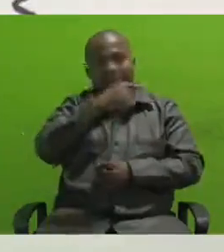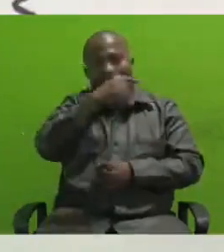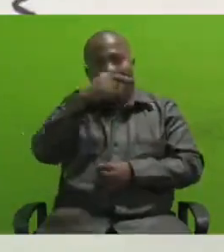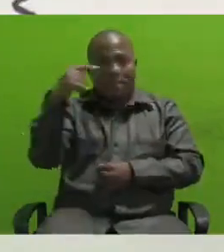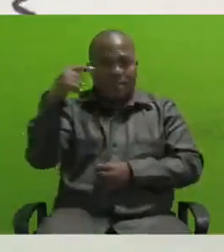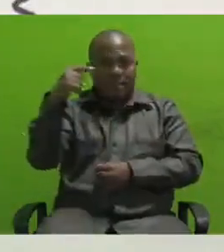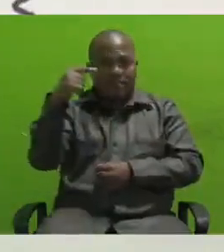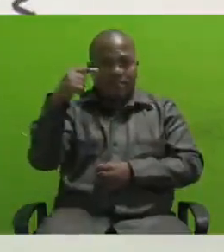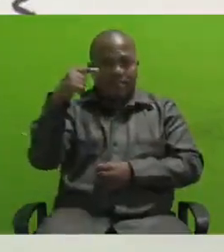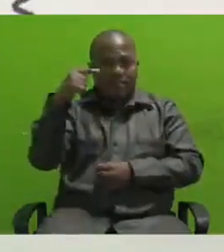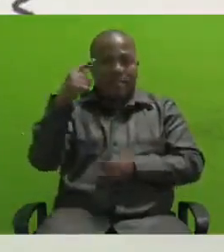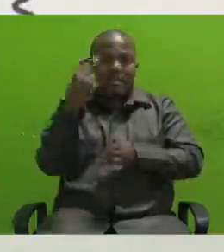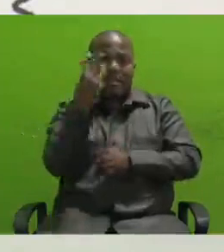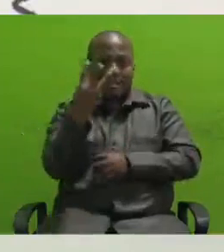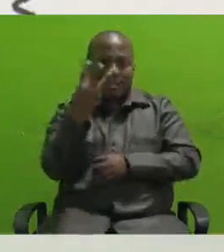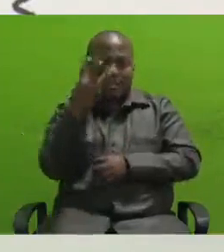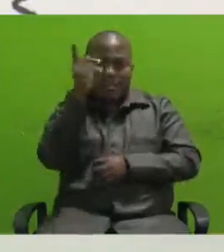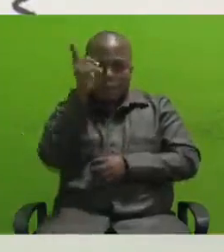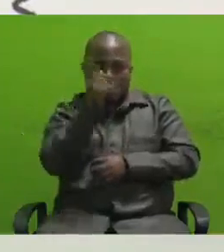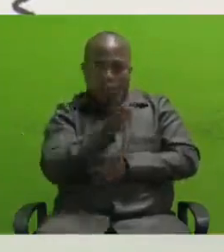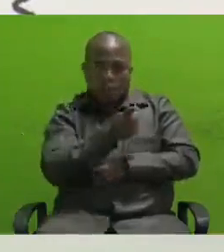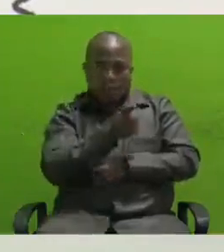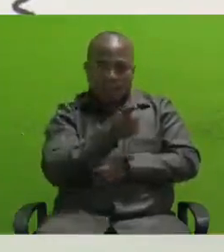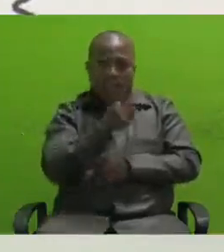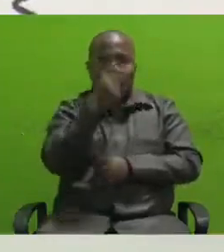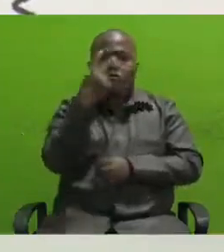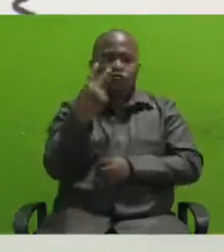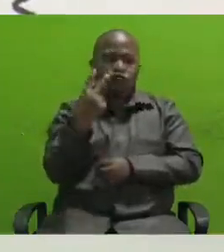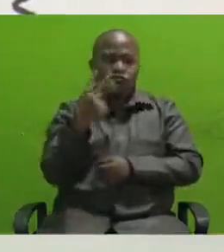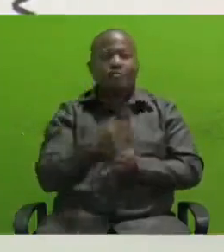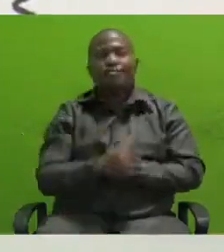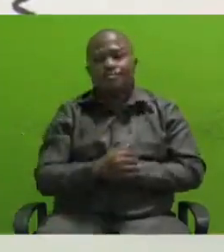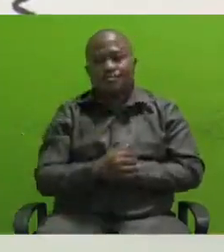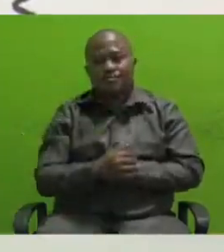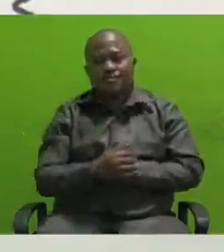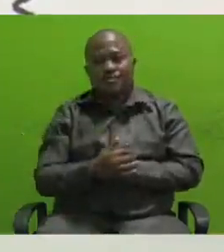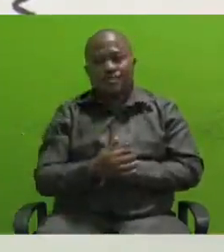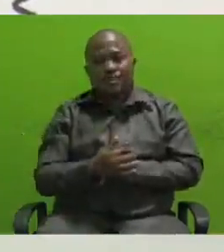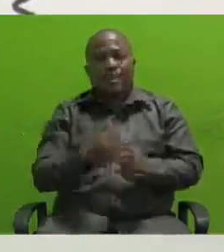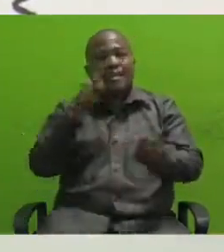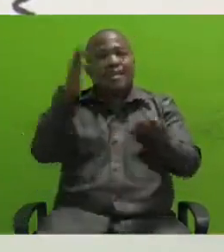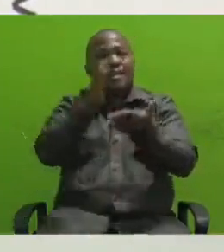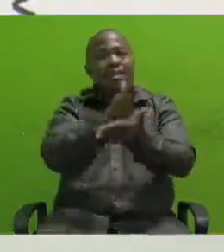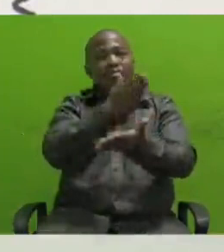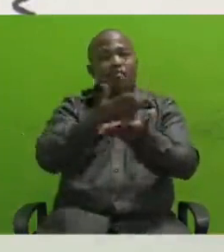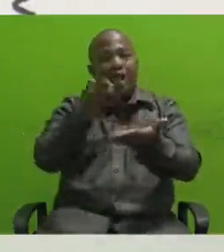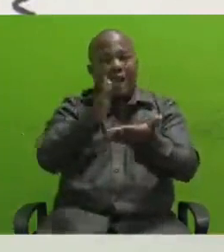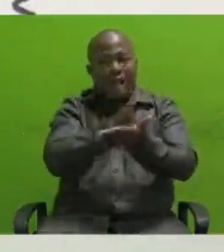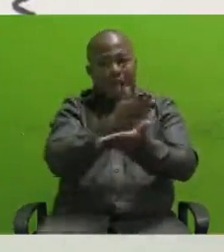is negative 3 over 2. Then divide